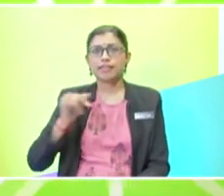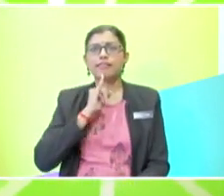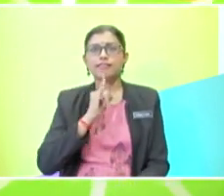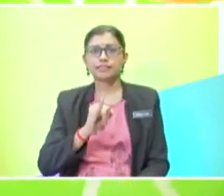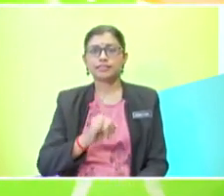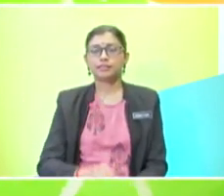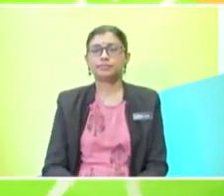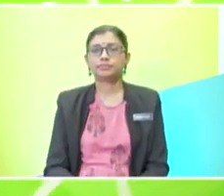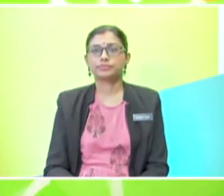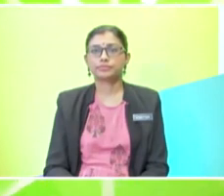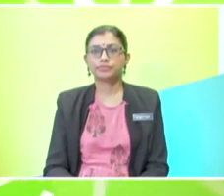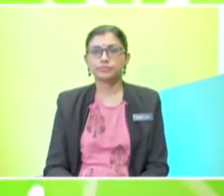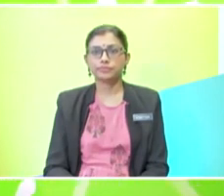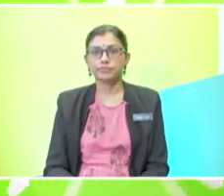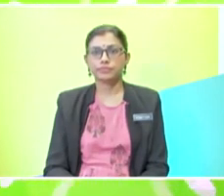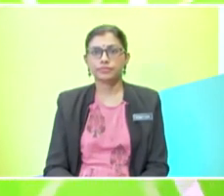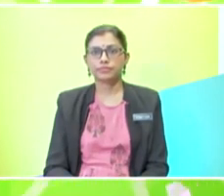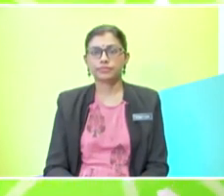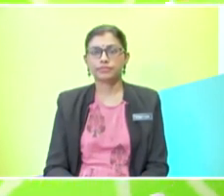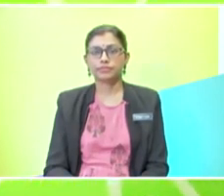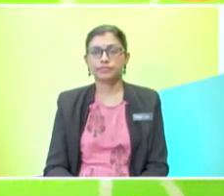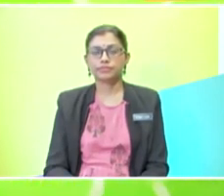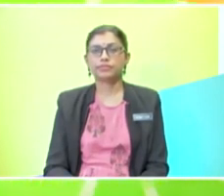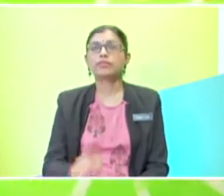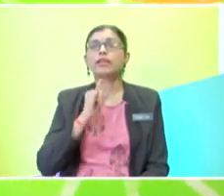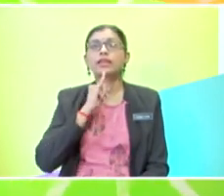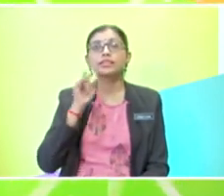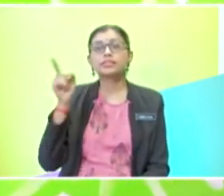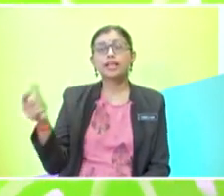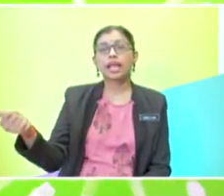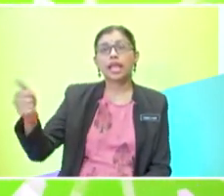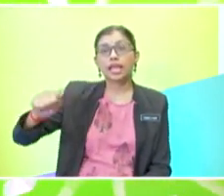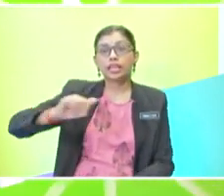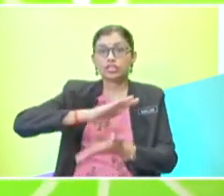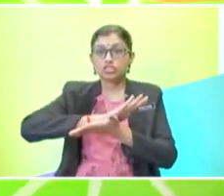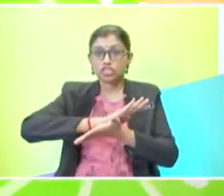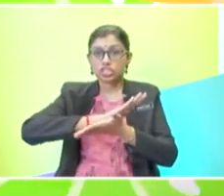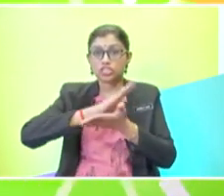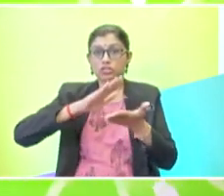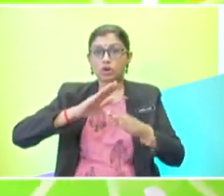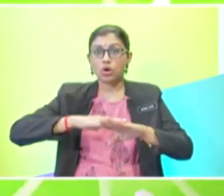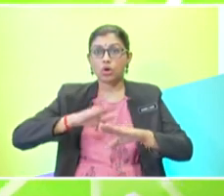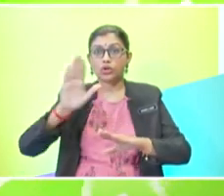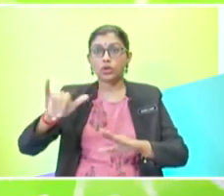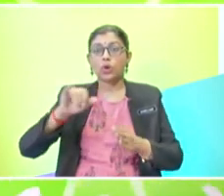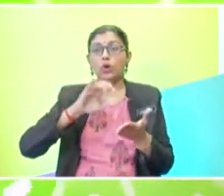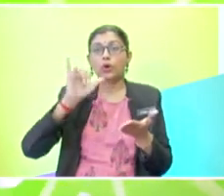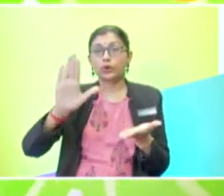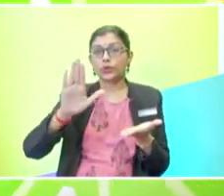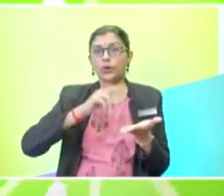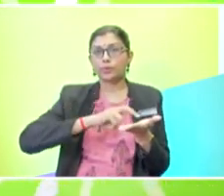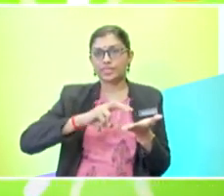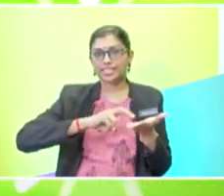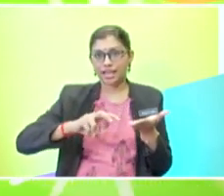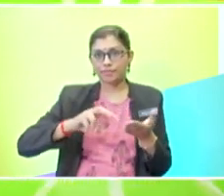go with Aisha. Aisha, is there any cheese on your pizza? Yes, there